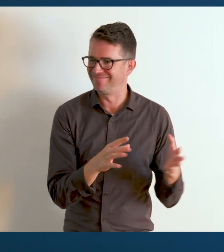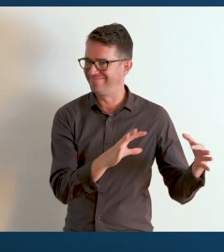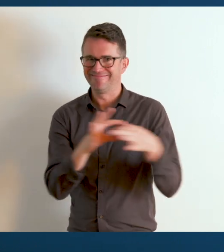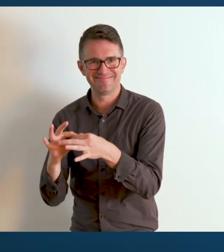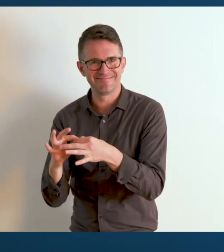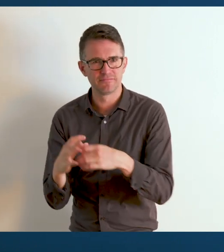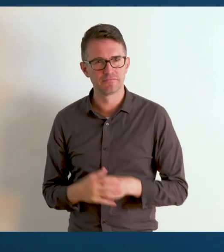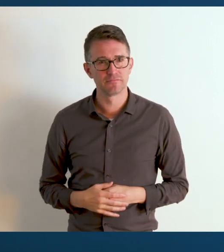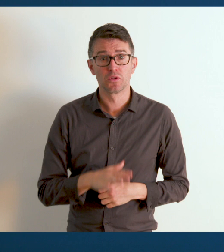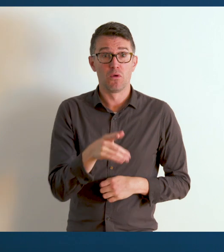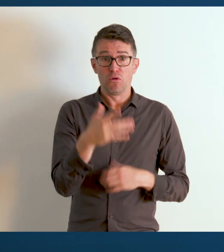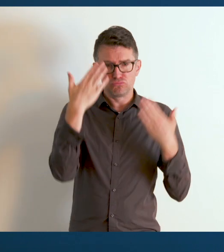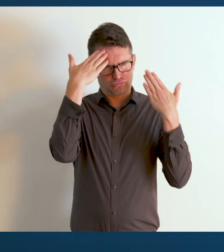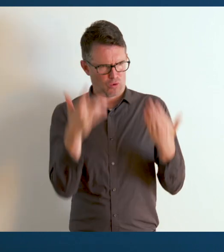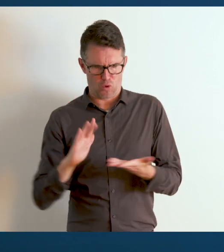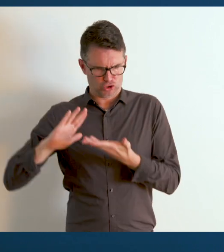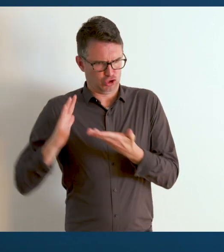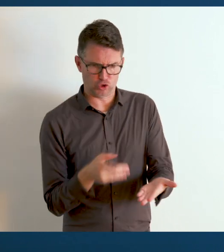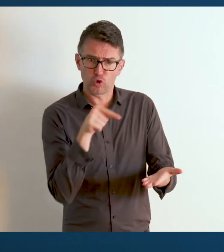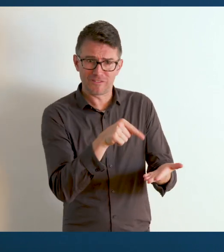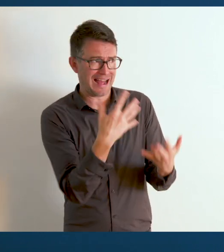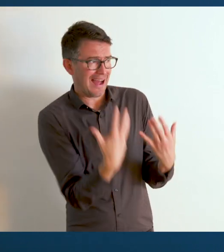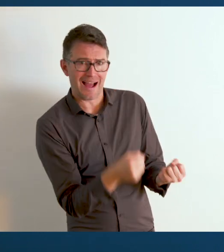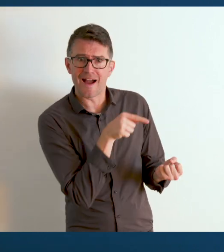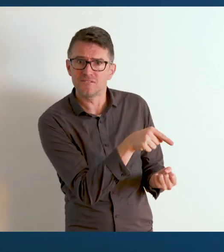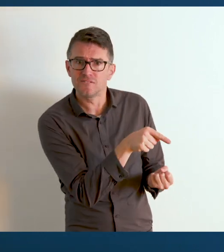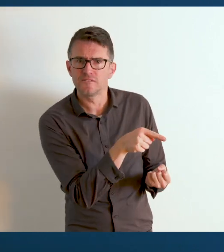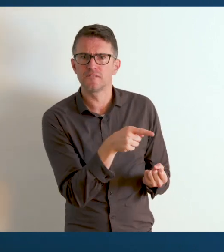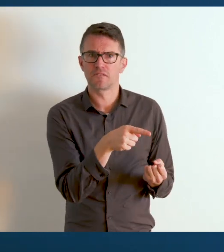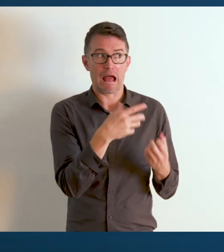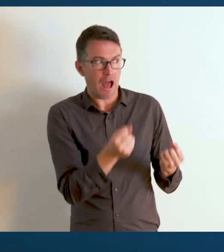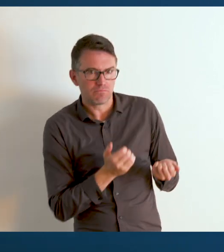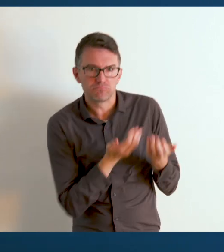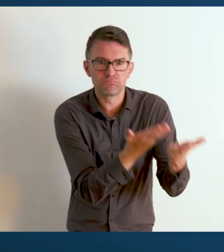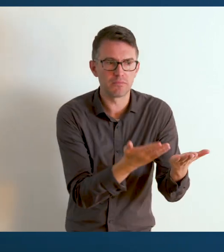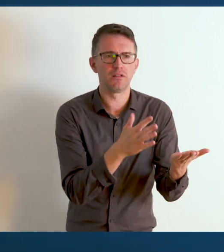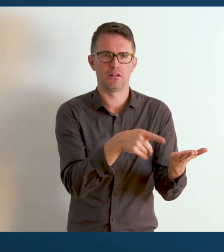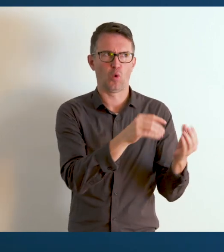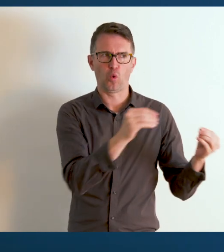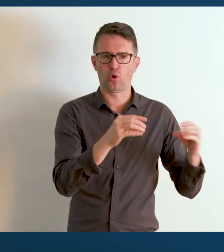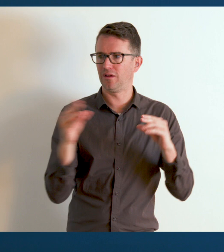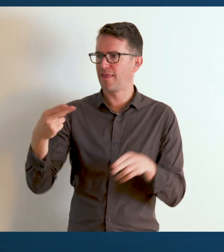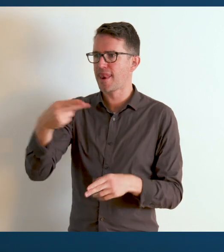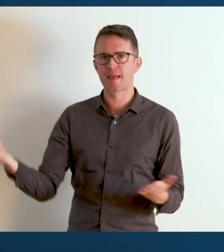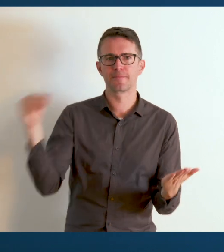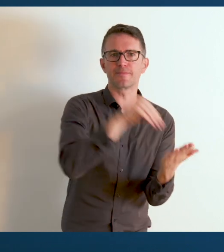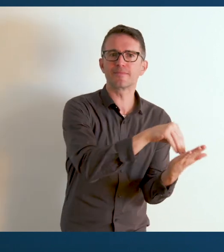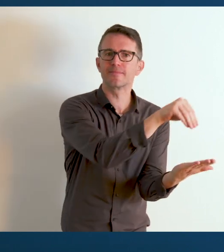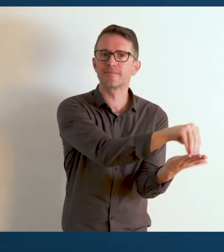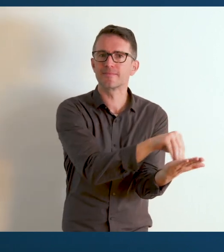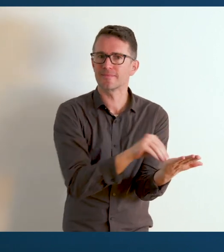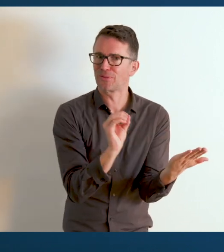If you're not familiar with the services that are being provided, you have no reason to become registered. So they only